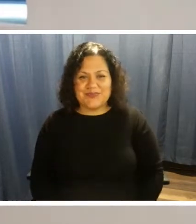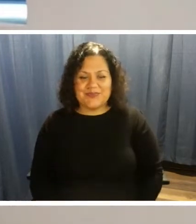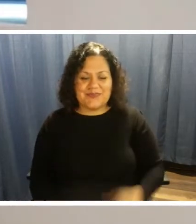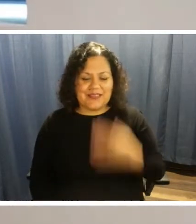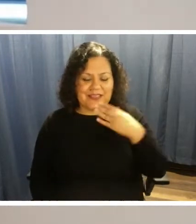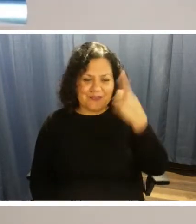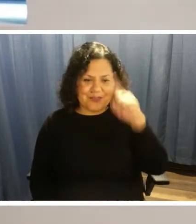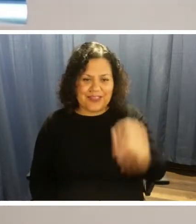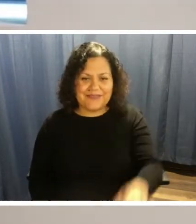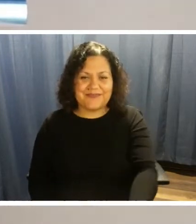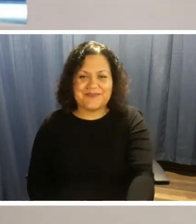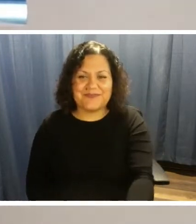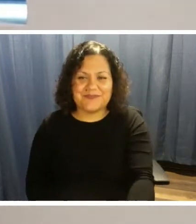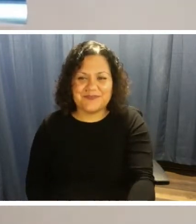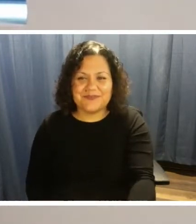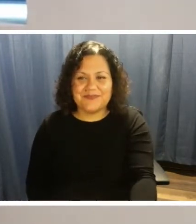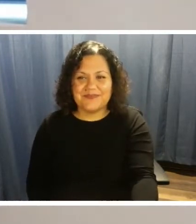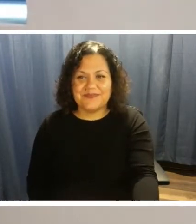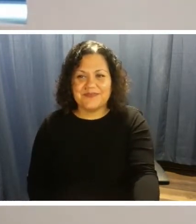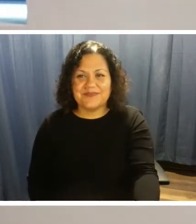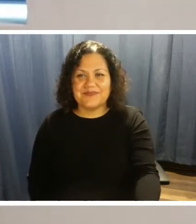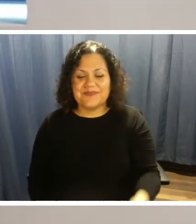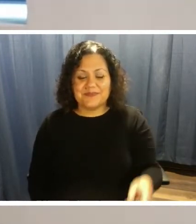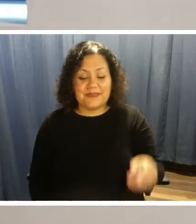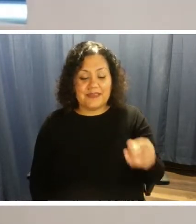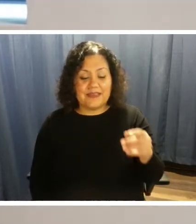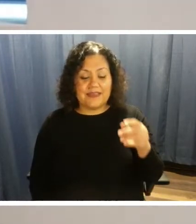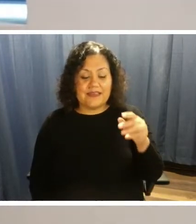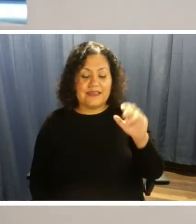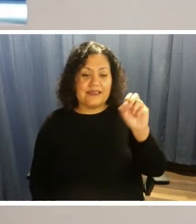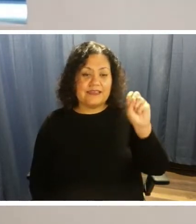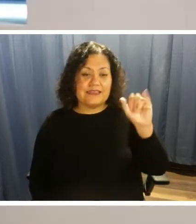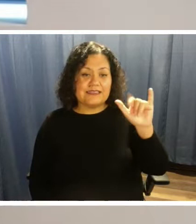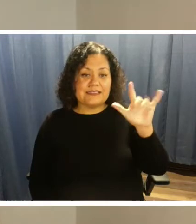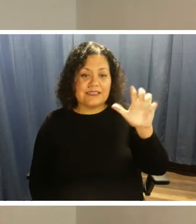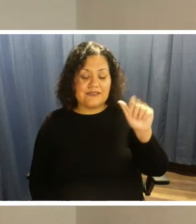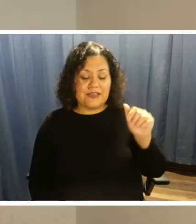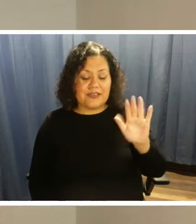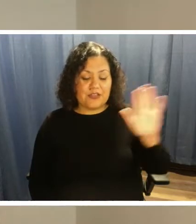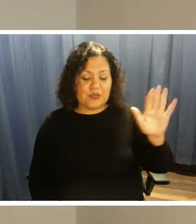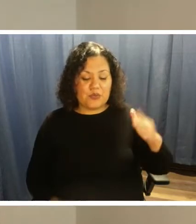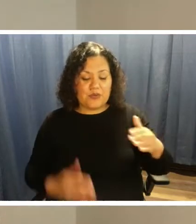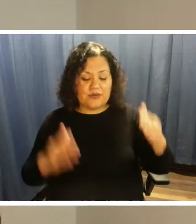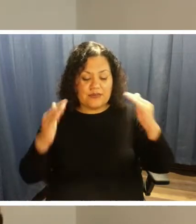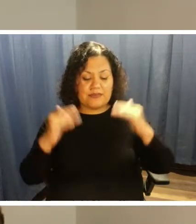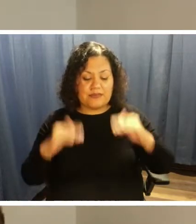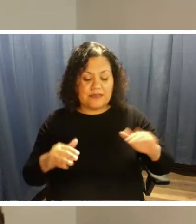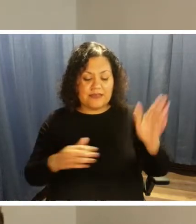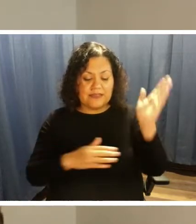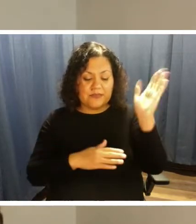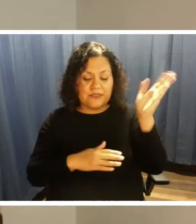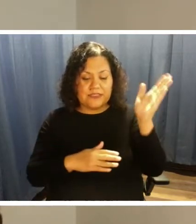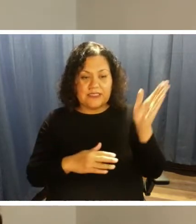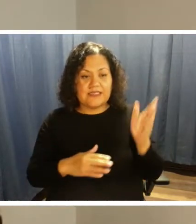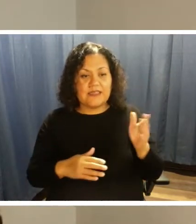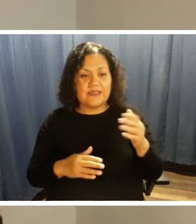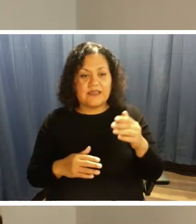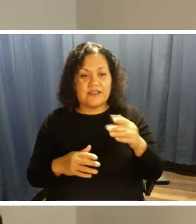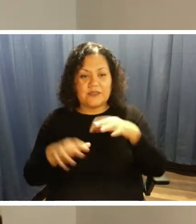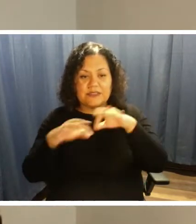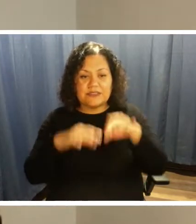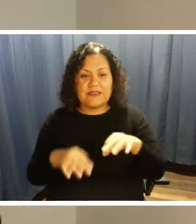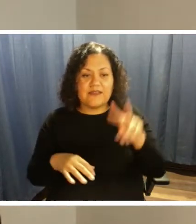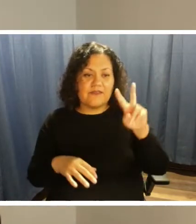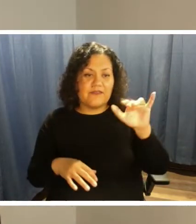So we're going to move on back to you, Sylvia, with your next presentation where you're going to be talking to us about Via Trans Subscription Service.